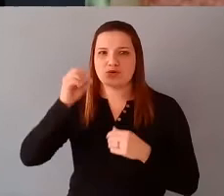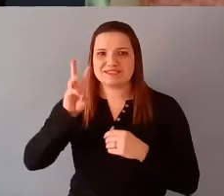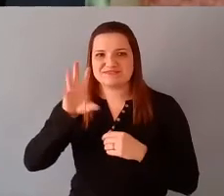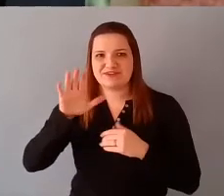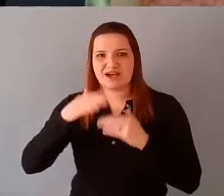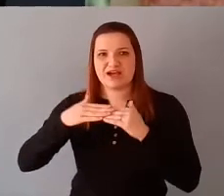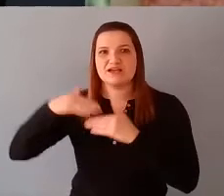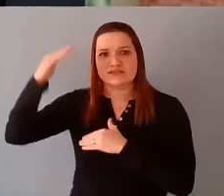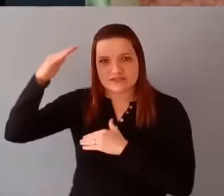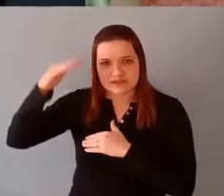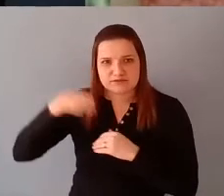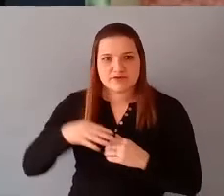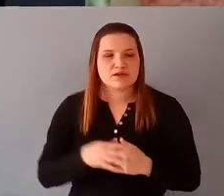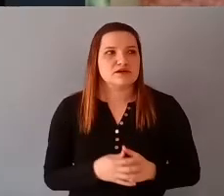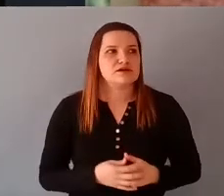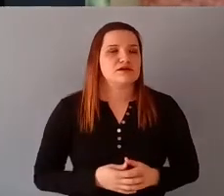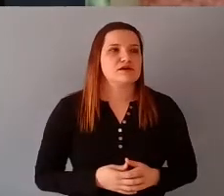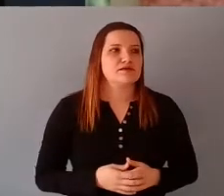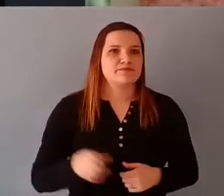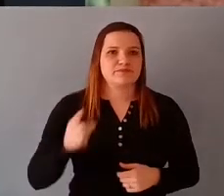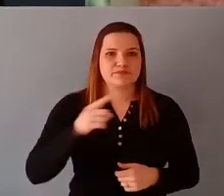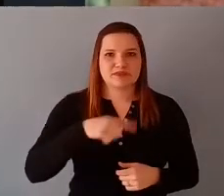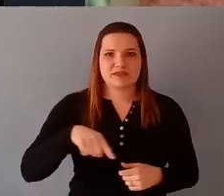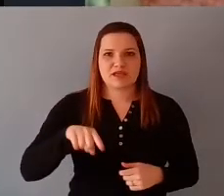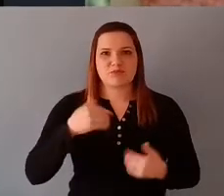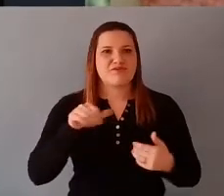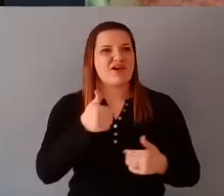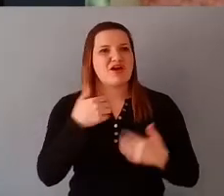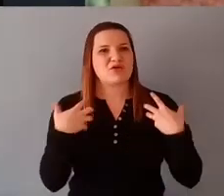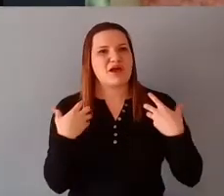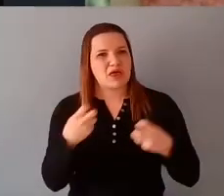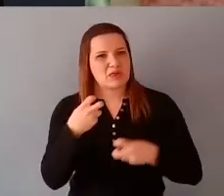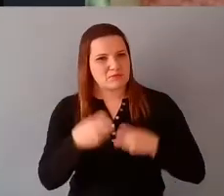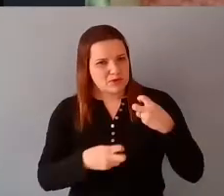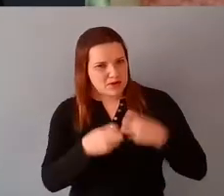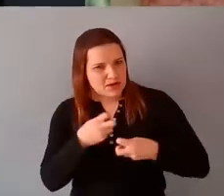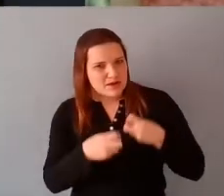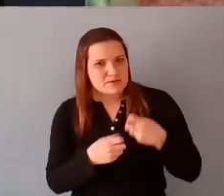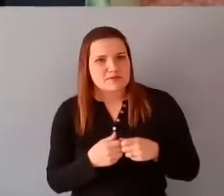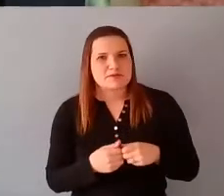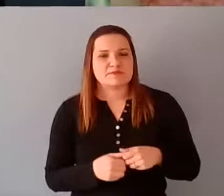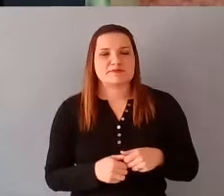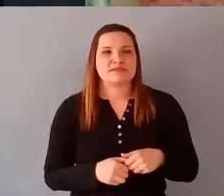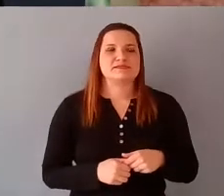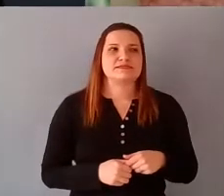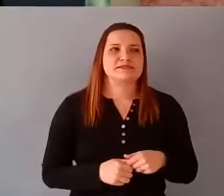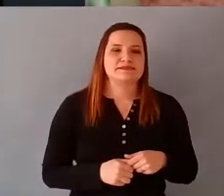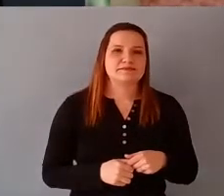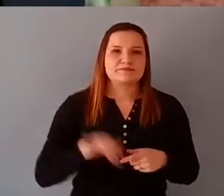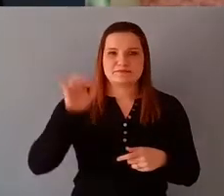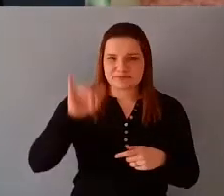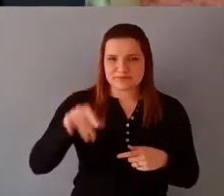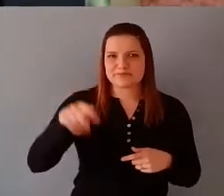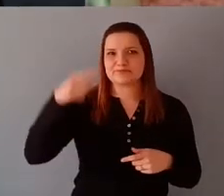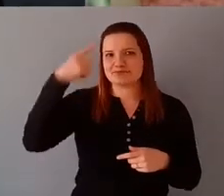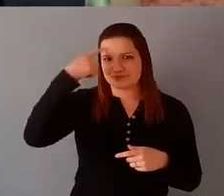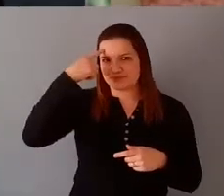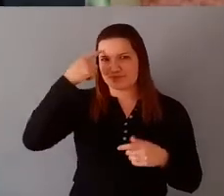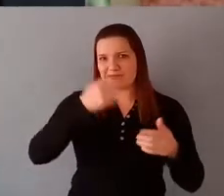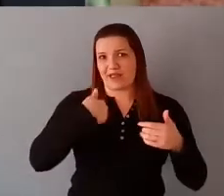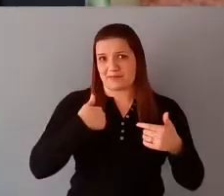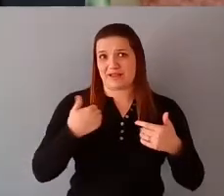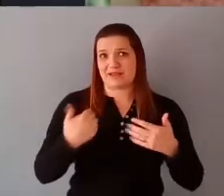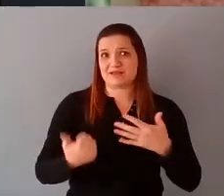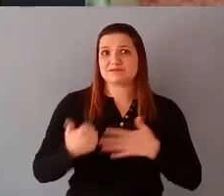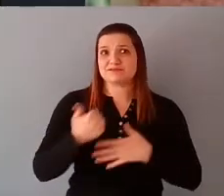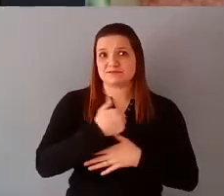65, those that have underlying chronic conditions. That would be the way I would prioritize it,